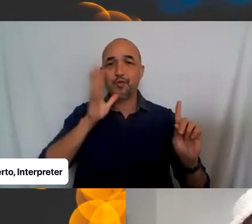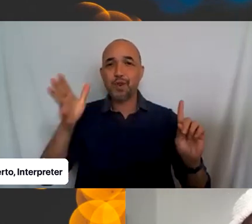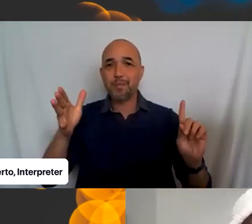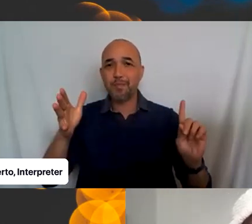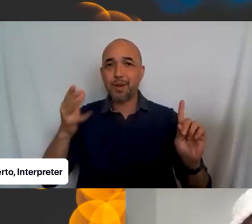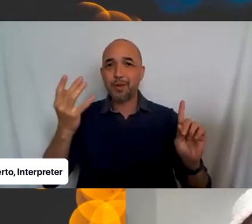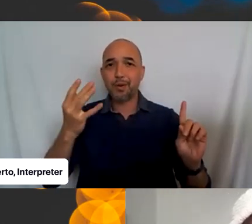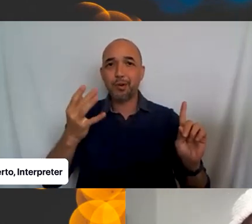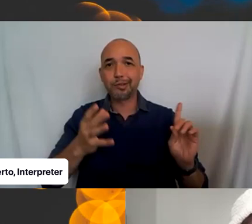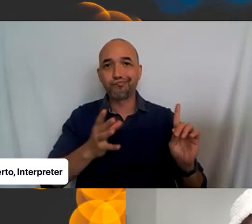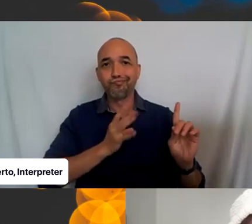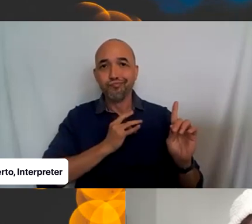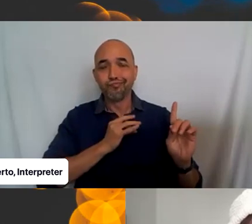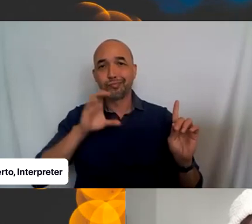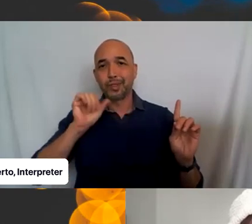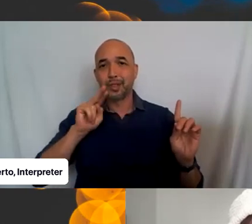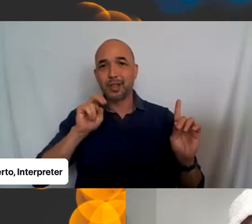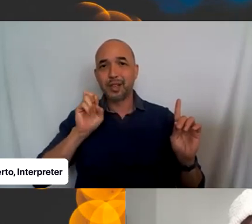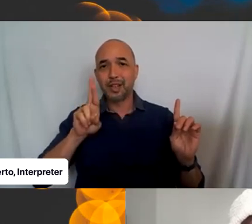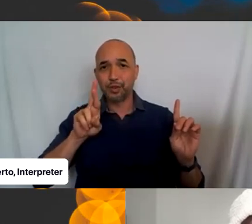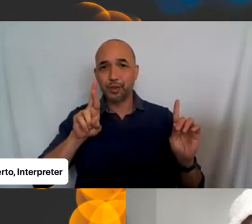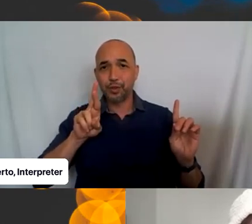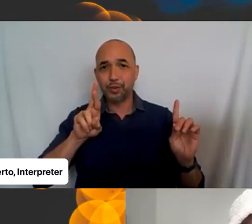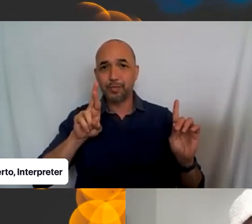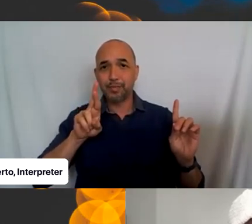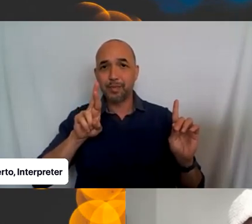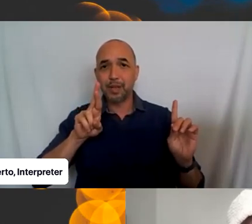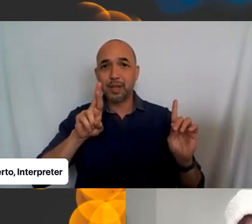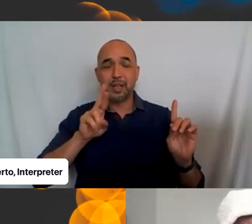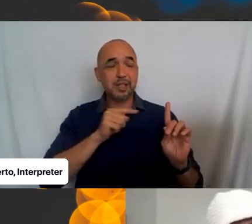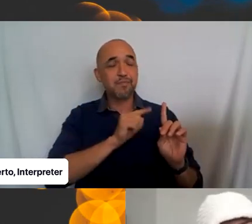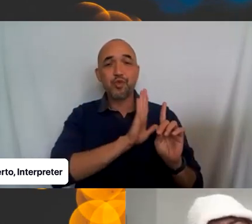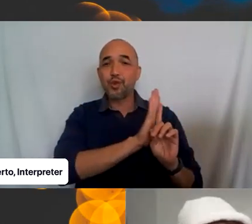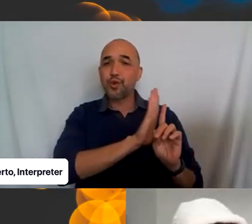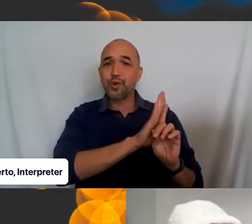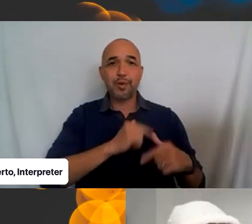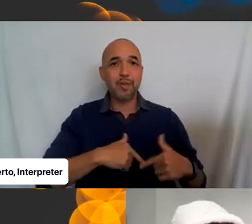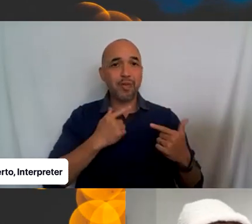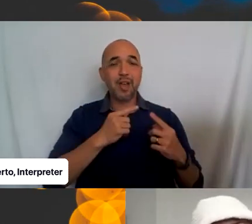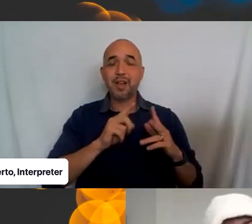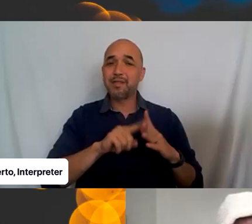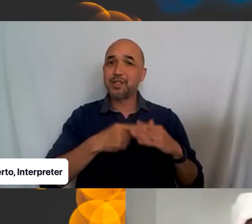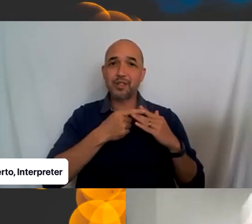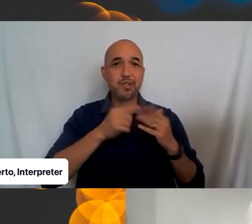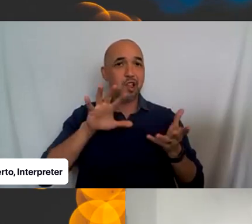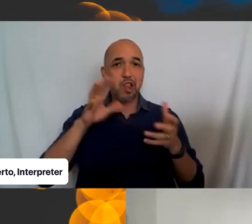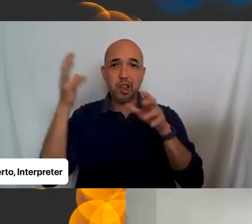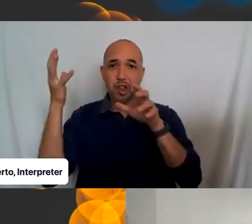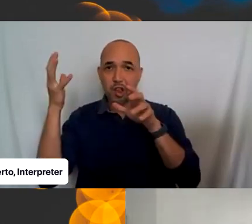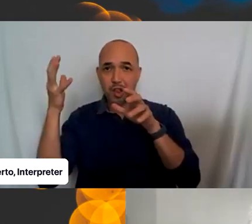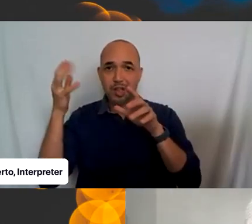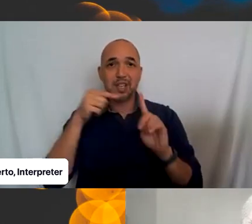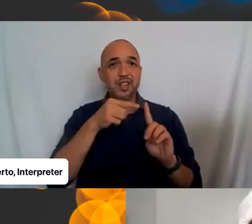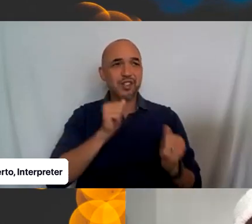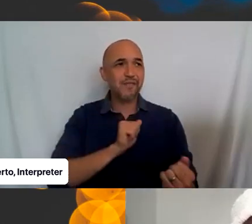decade, Sadie's carefully structured life begins to unravel. And as she faces the last of her heartbreaks, she'll have to decide if love is more